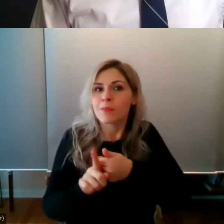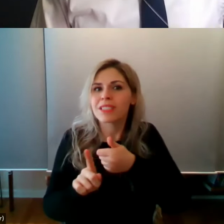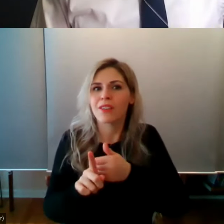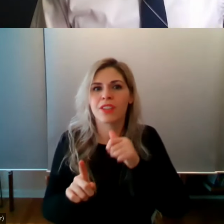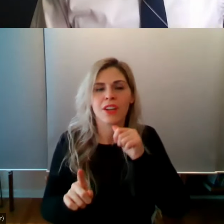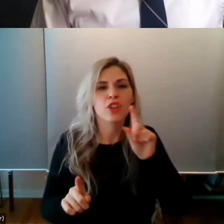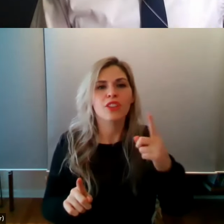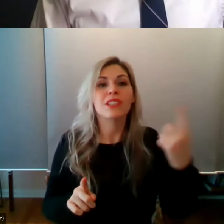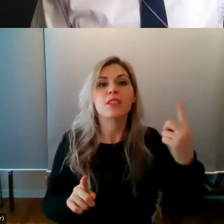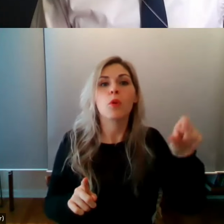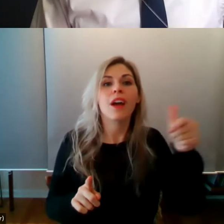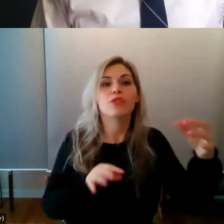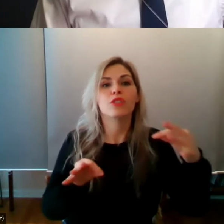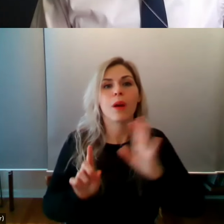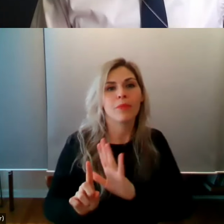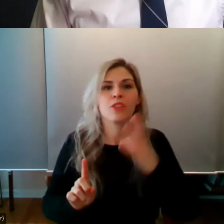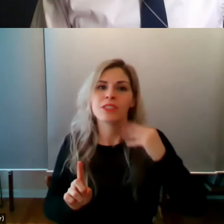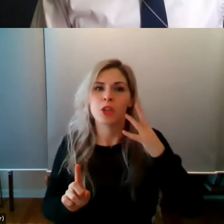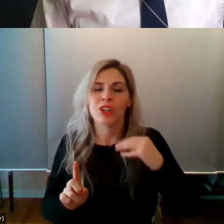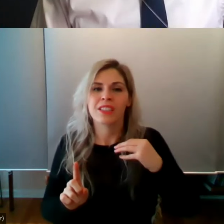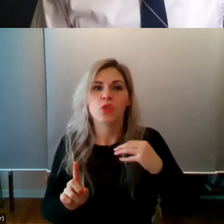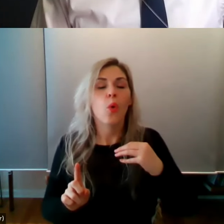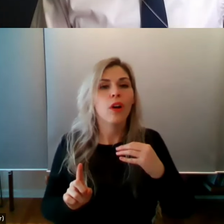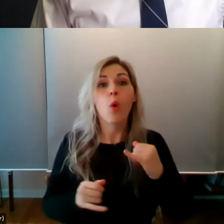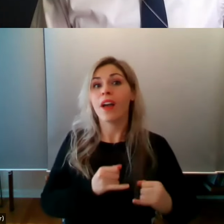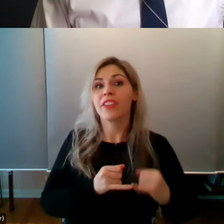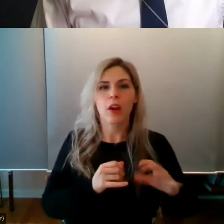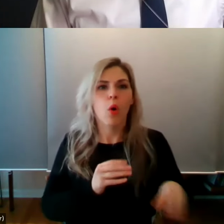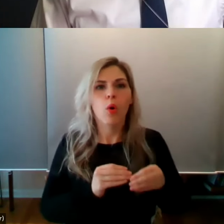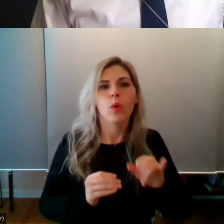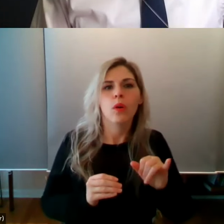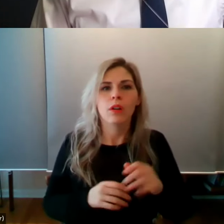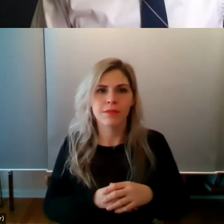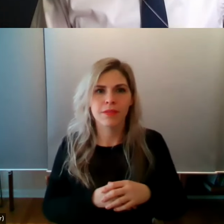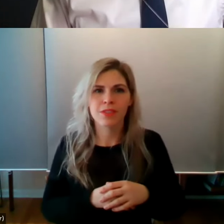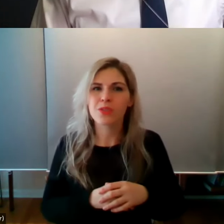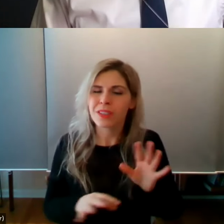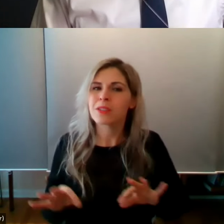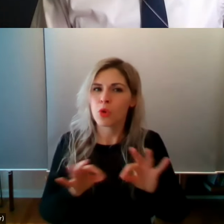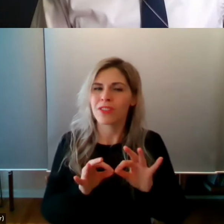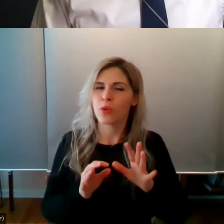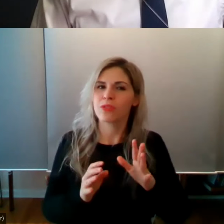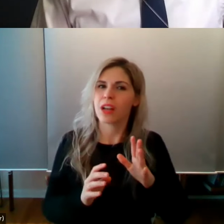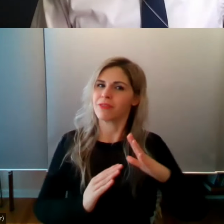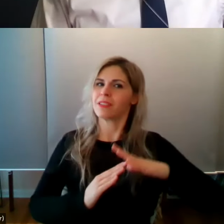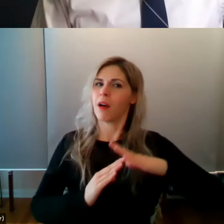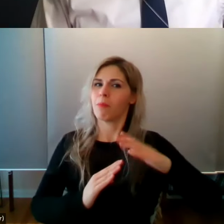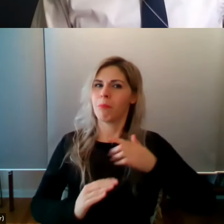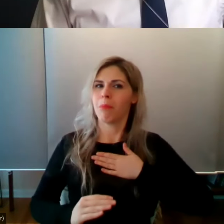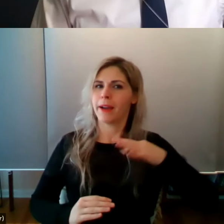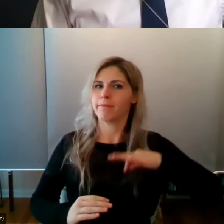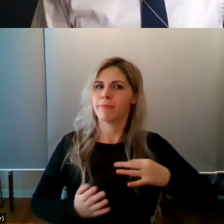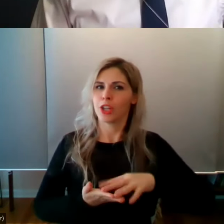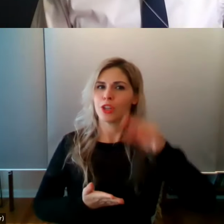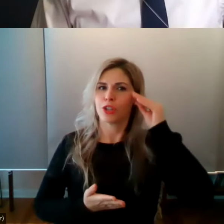being spoken for. So that's kind of the main thing that I learned. Yeah, thank